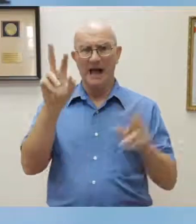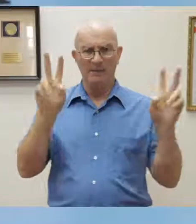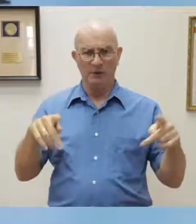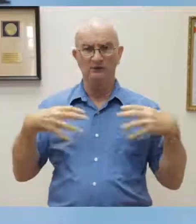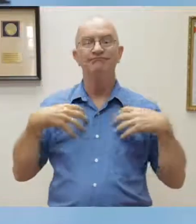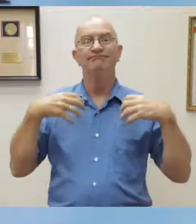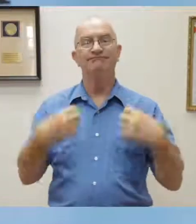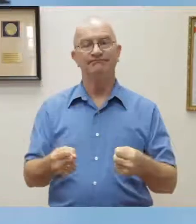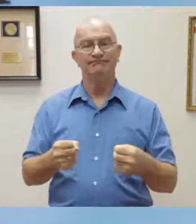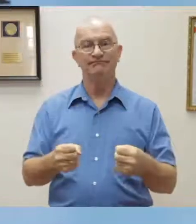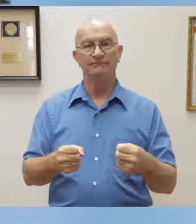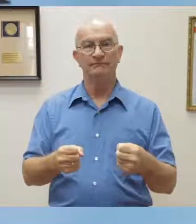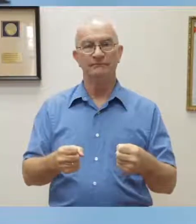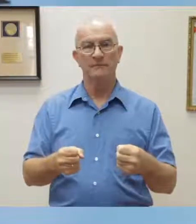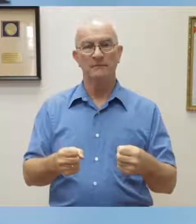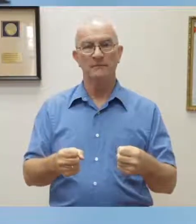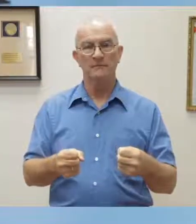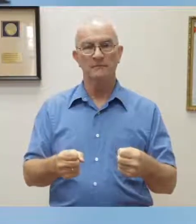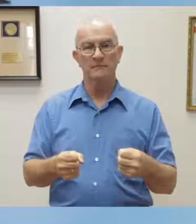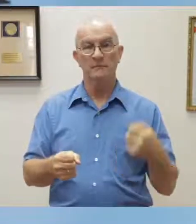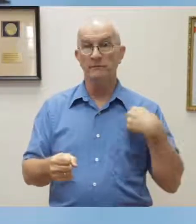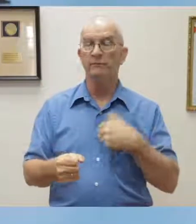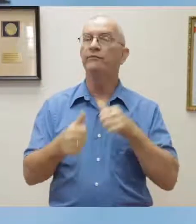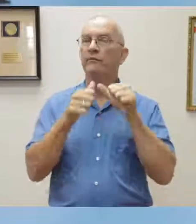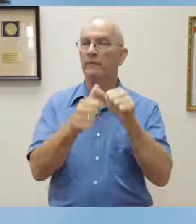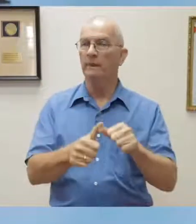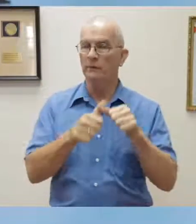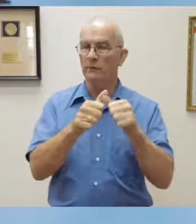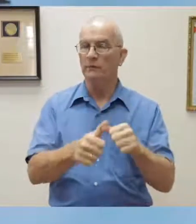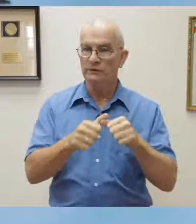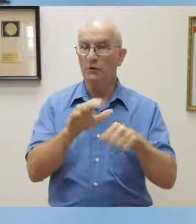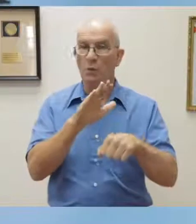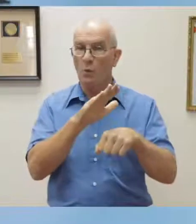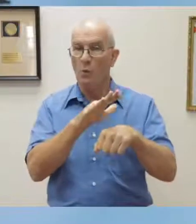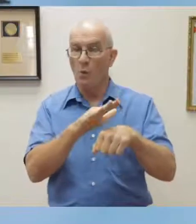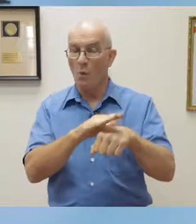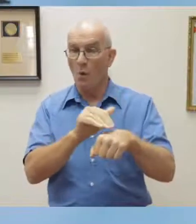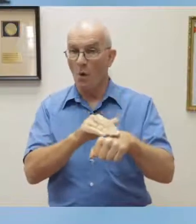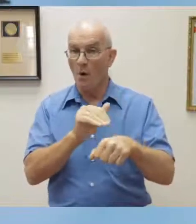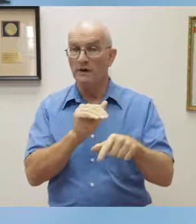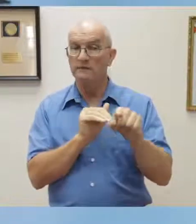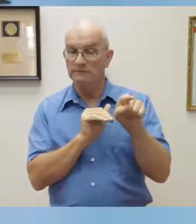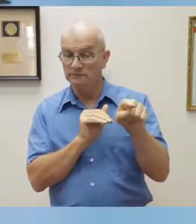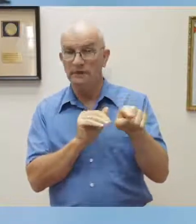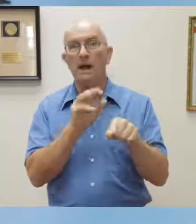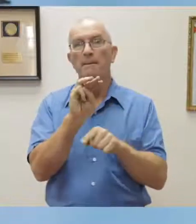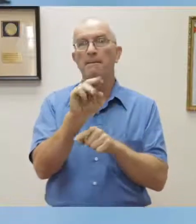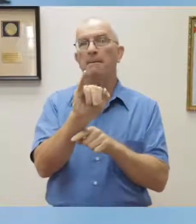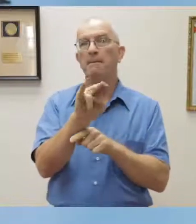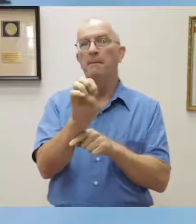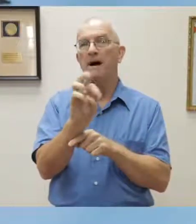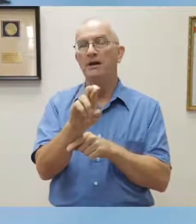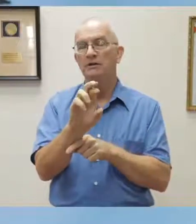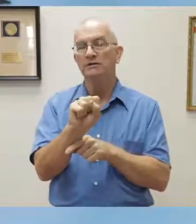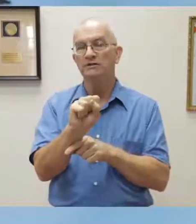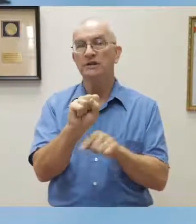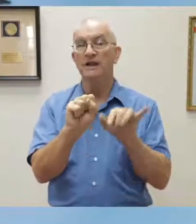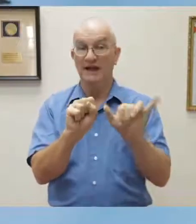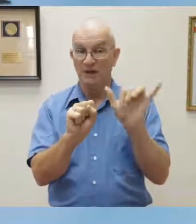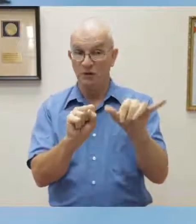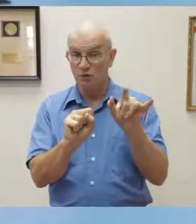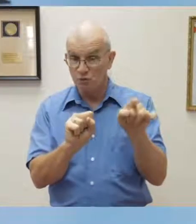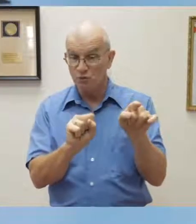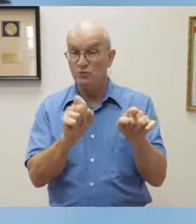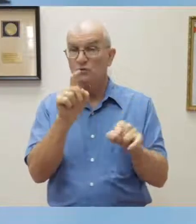far. We continue to call on our mining communities to recognize that you can only